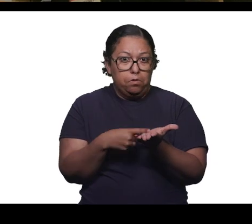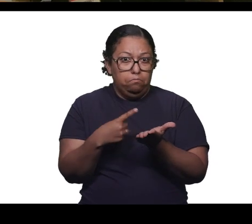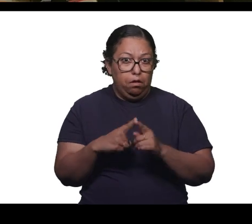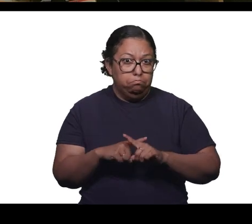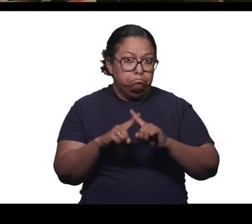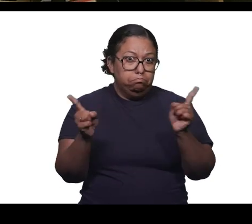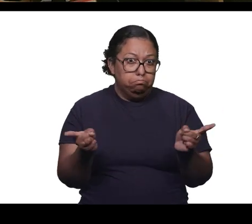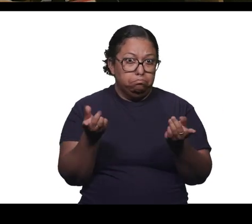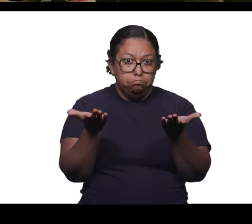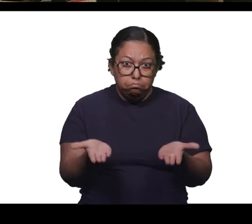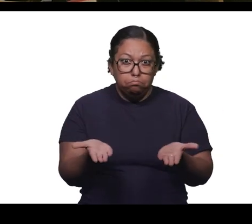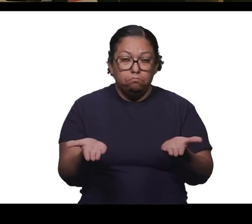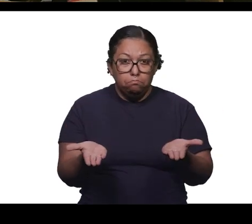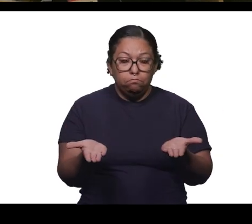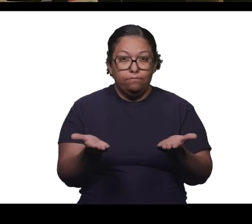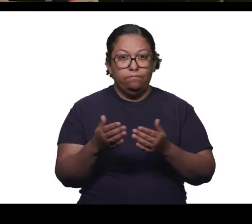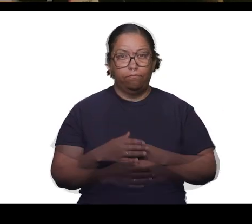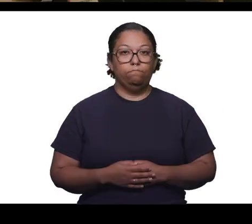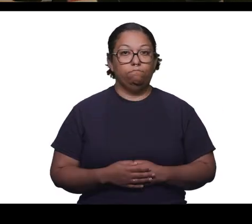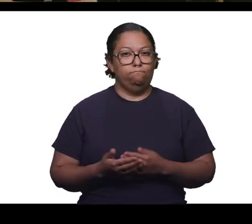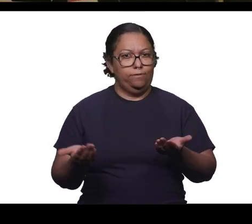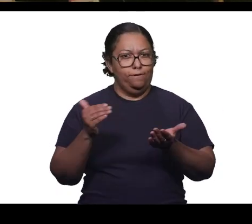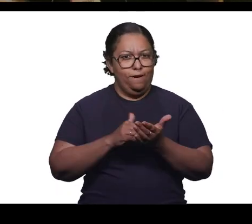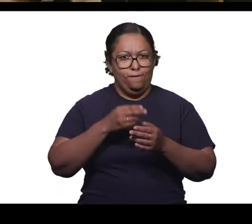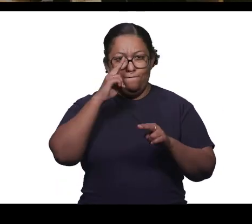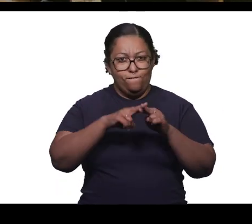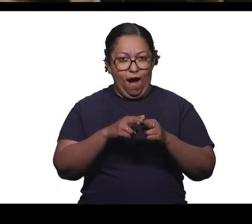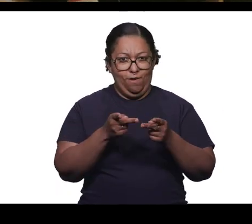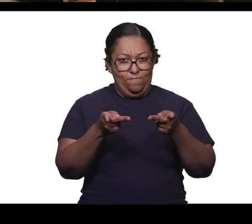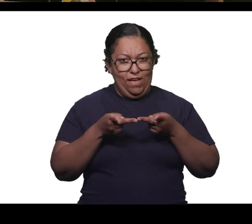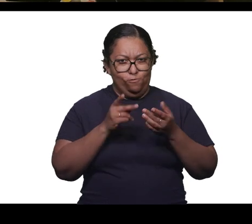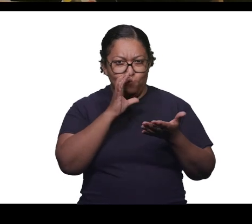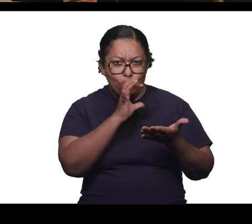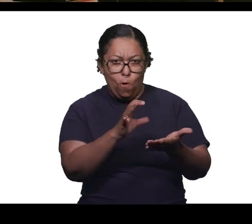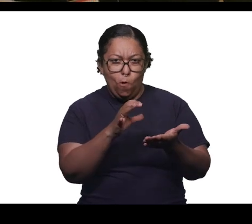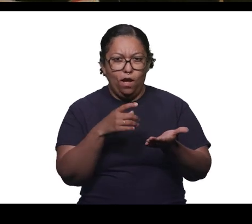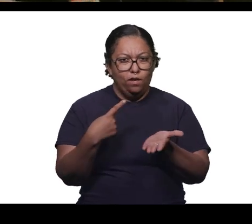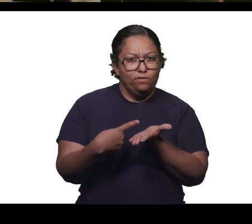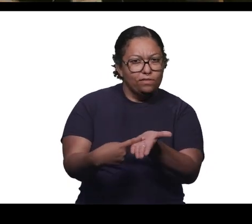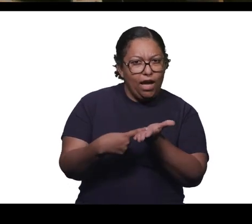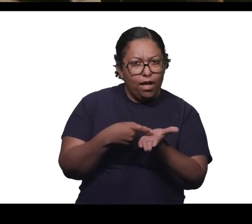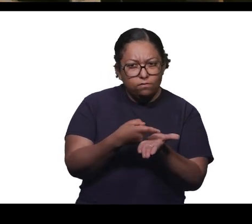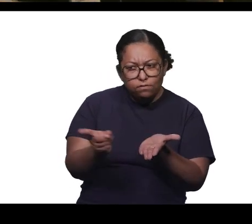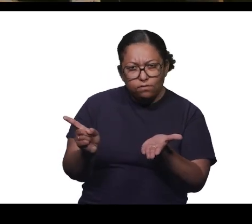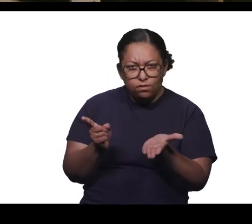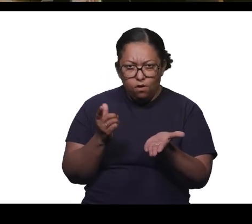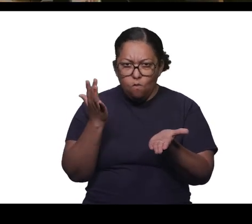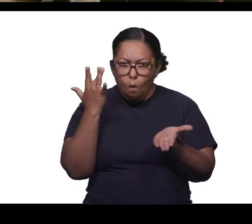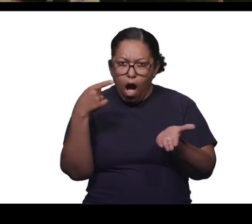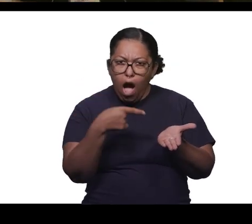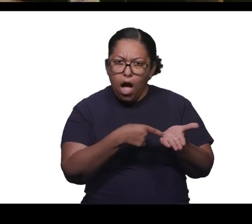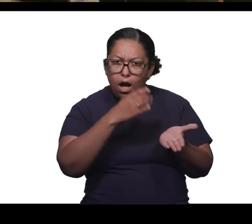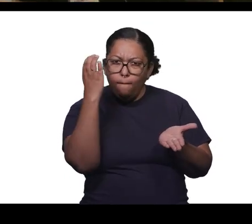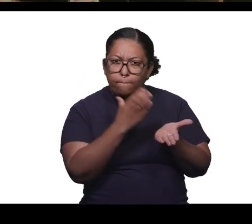different. Again, a really fun space to explore and talk about why those pictures are there. If the jacket of the book is like